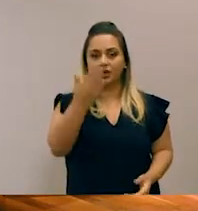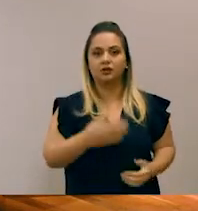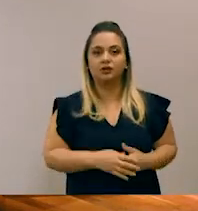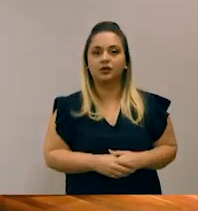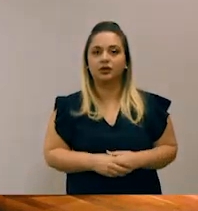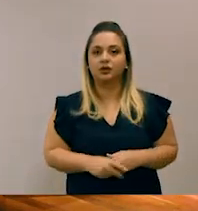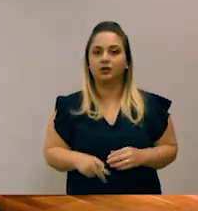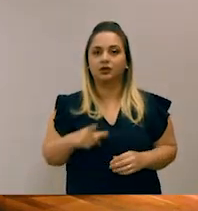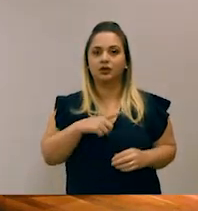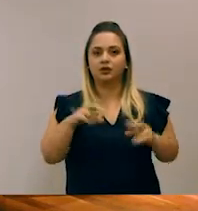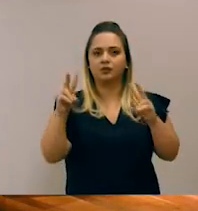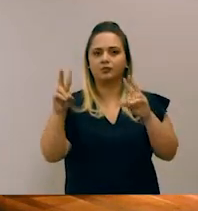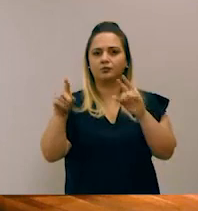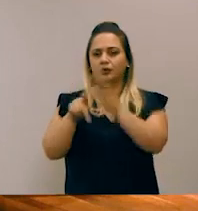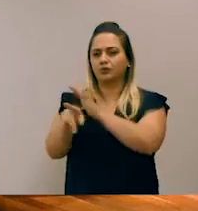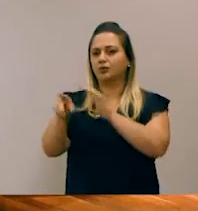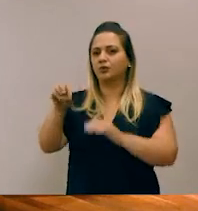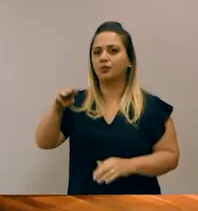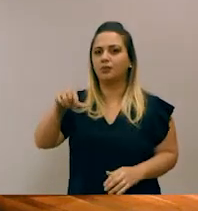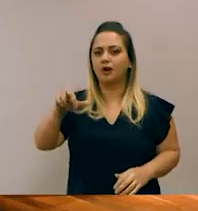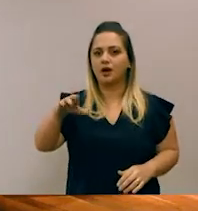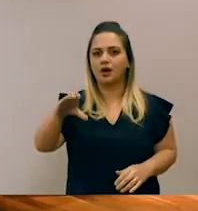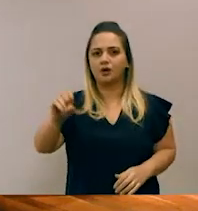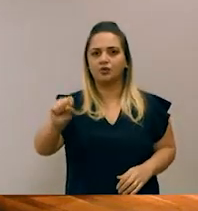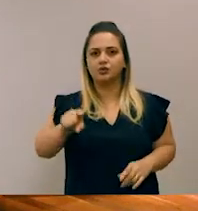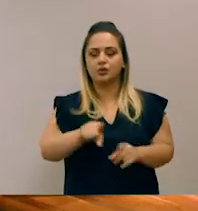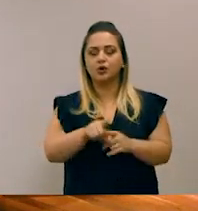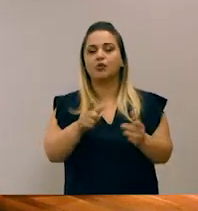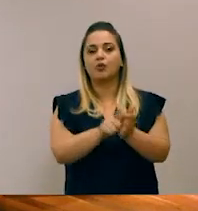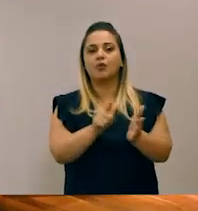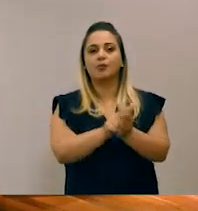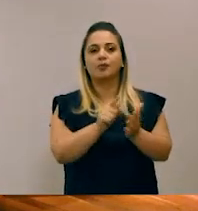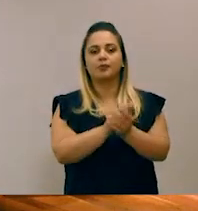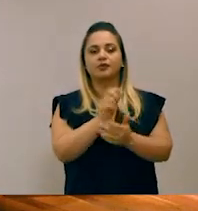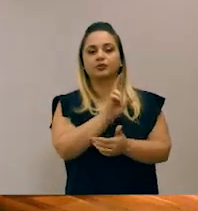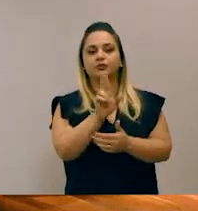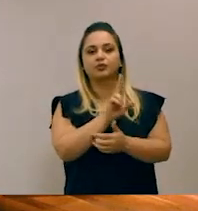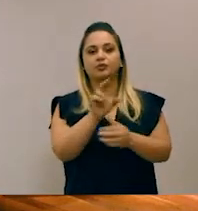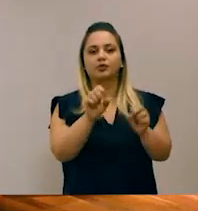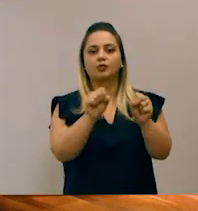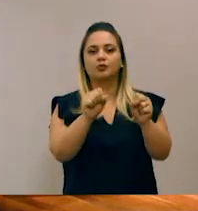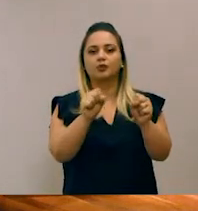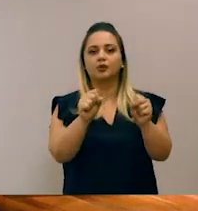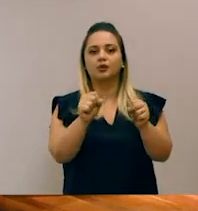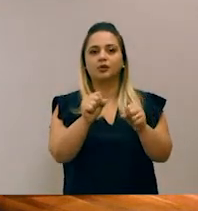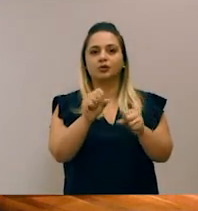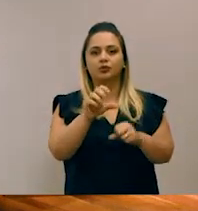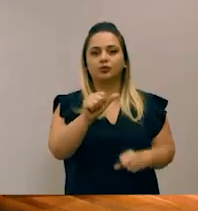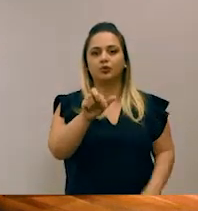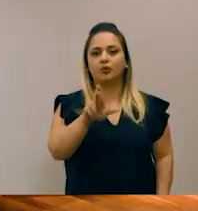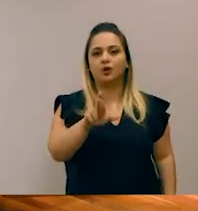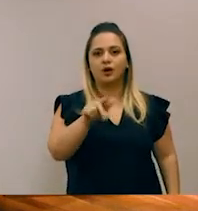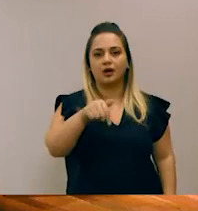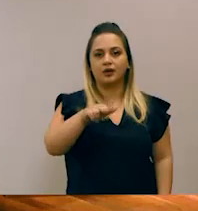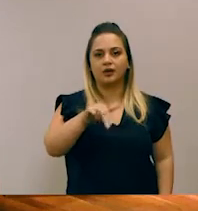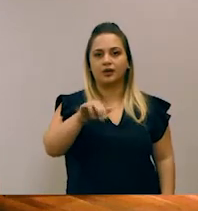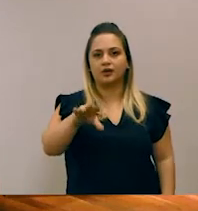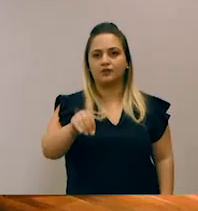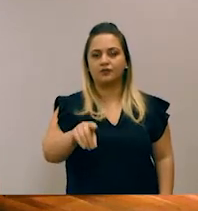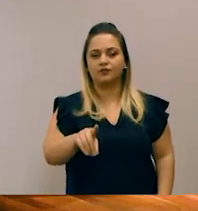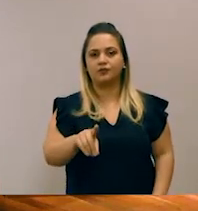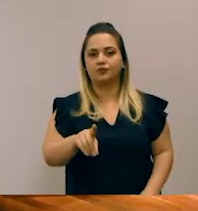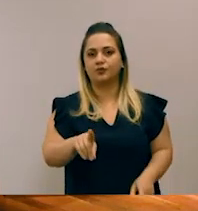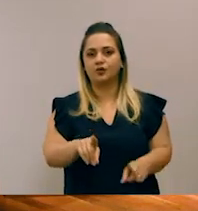Thank you. Now I have one to Marcus. What is the role of the name of